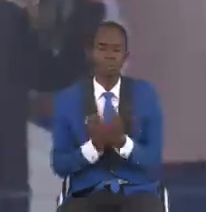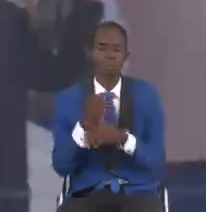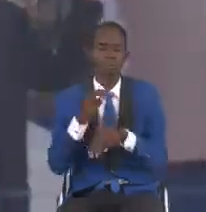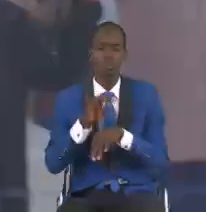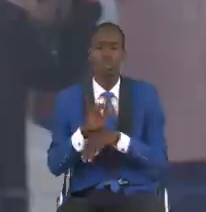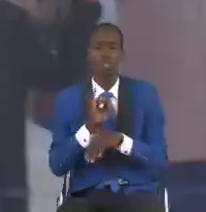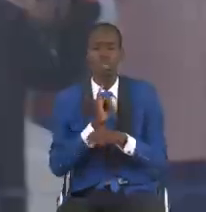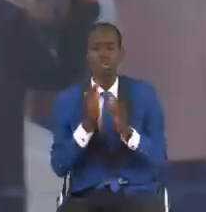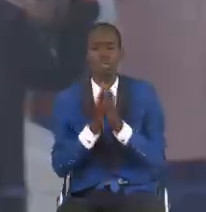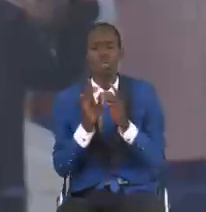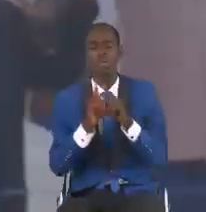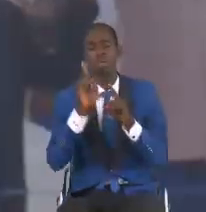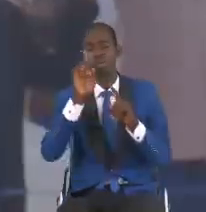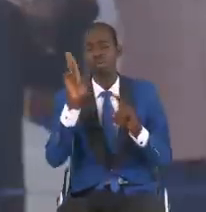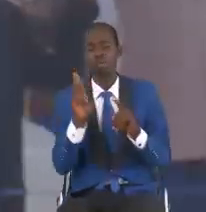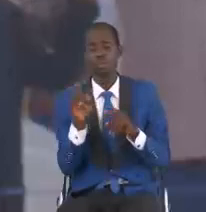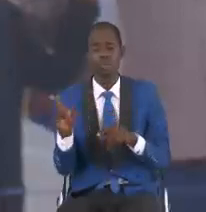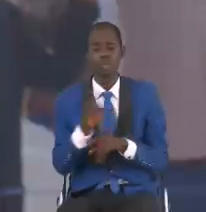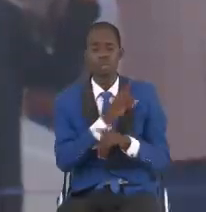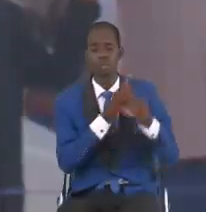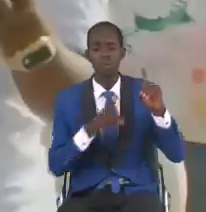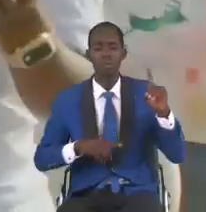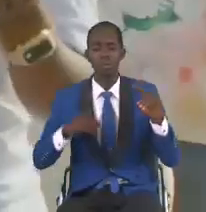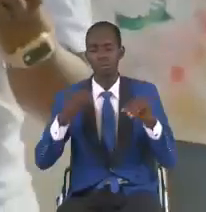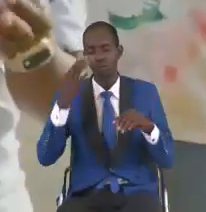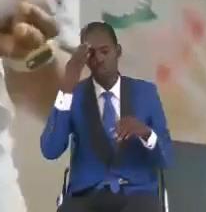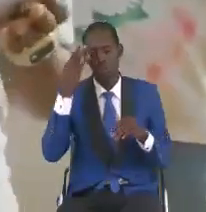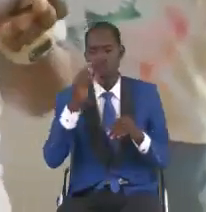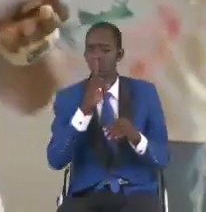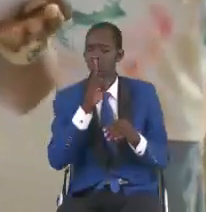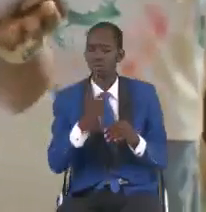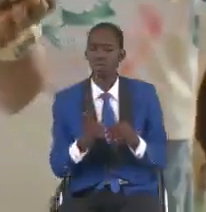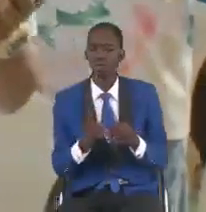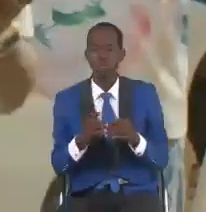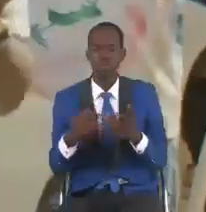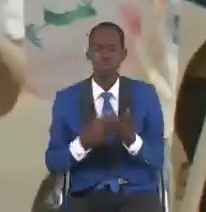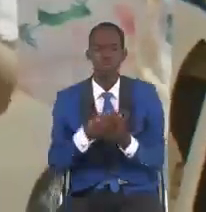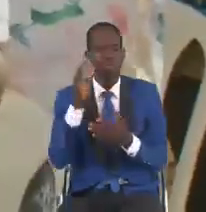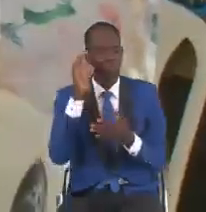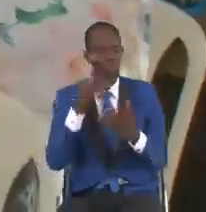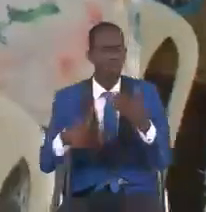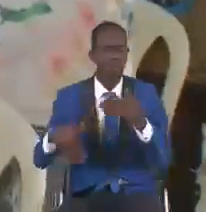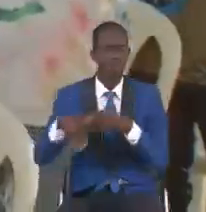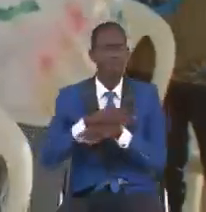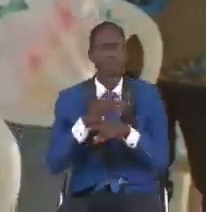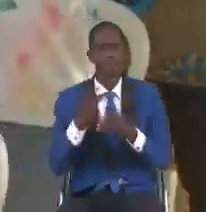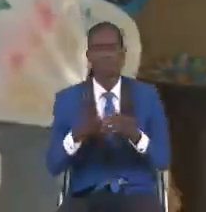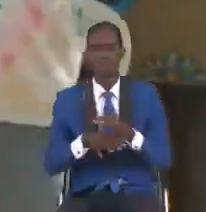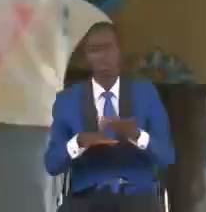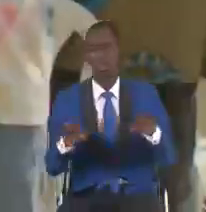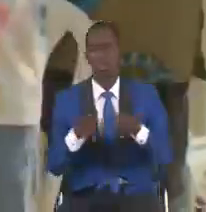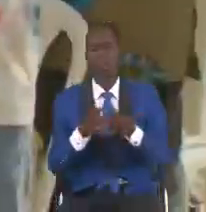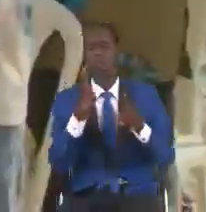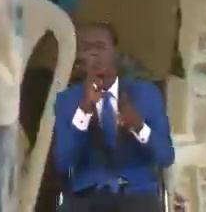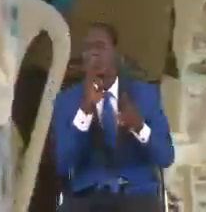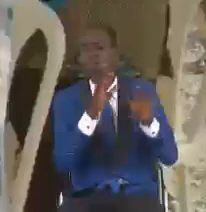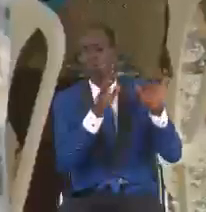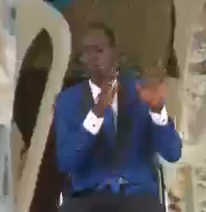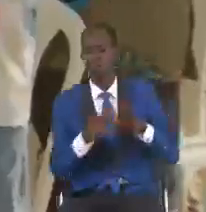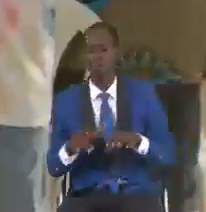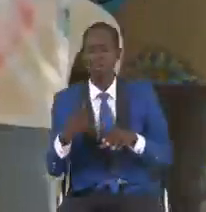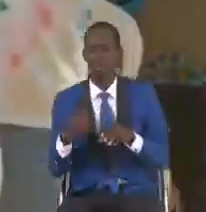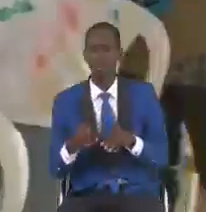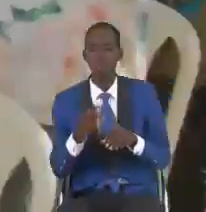the knowledge of the true gospel will cover the land and the waters cover the sea. All the